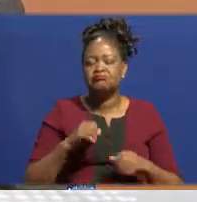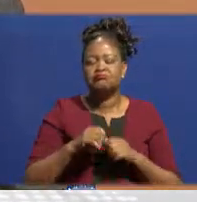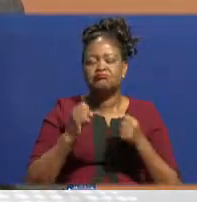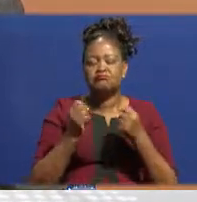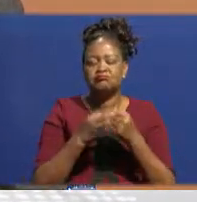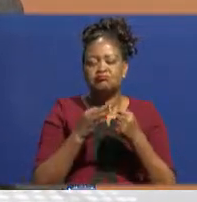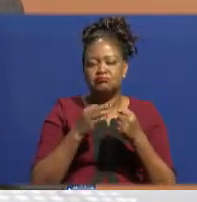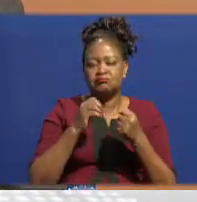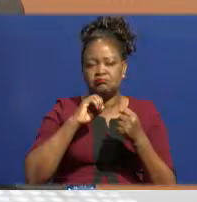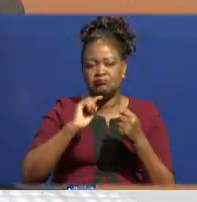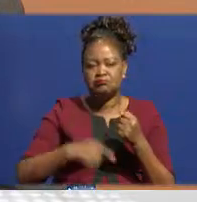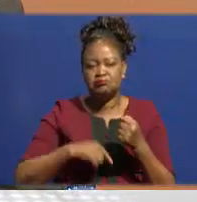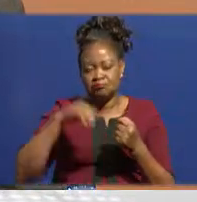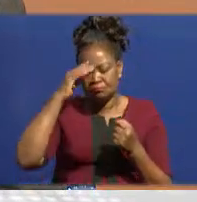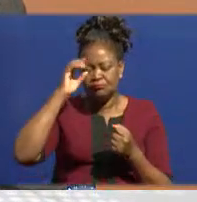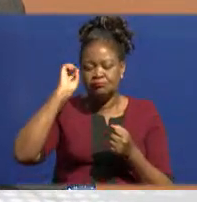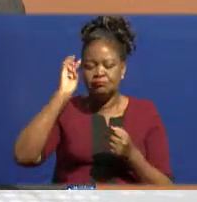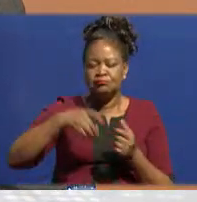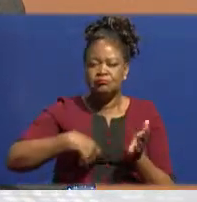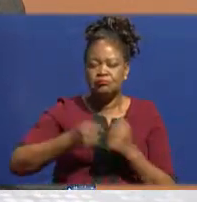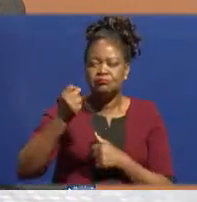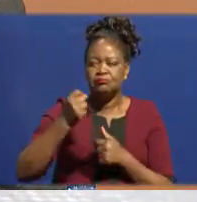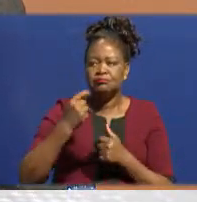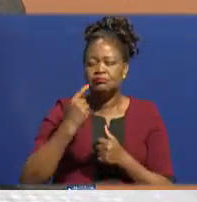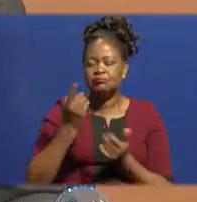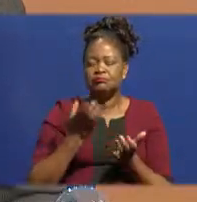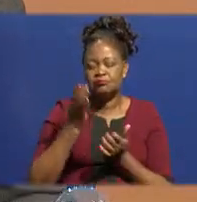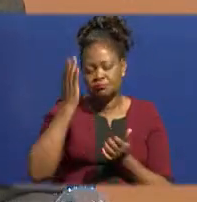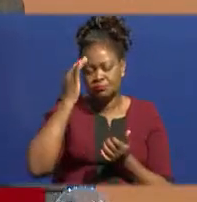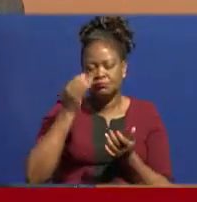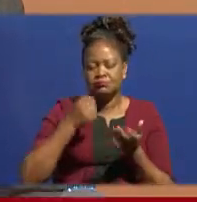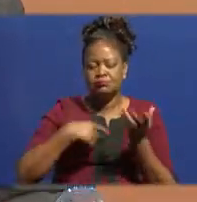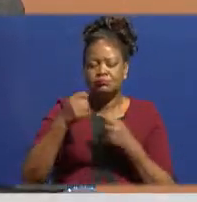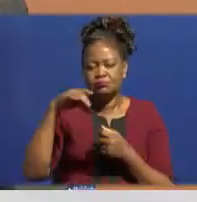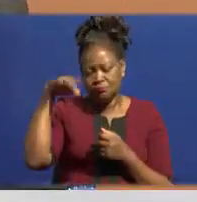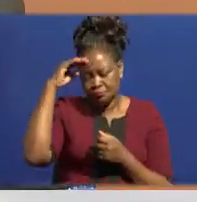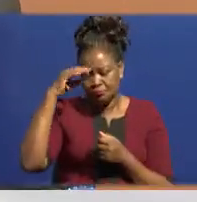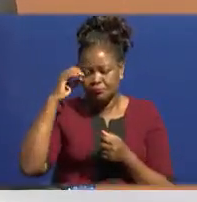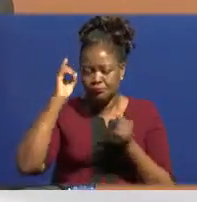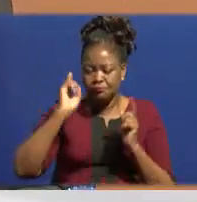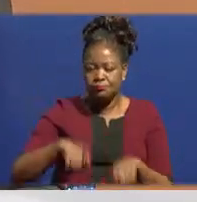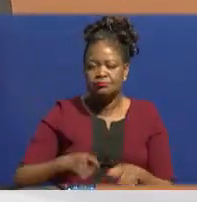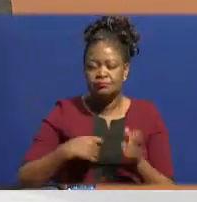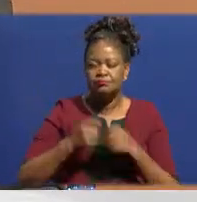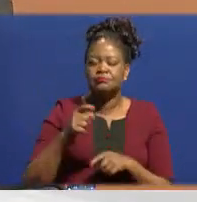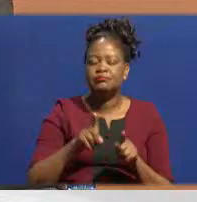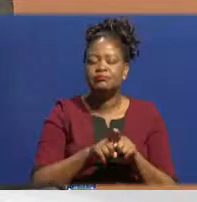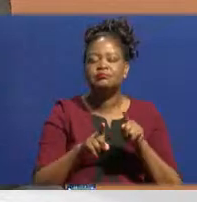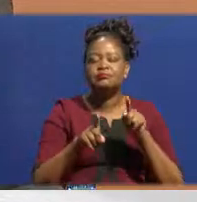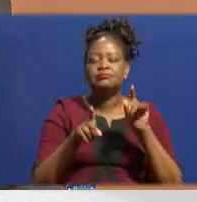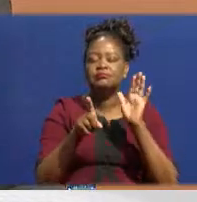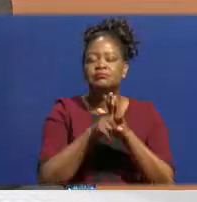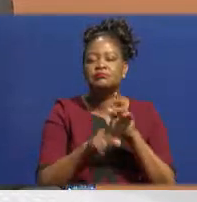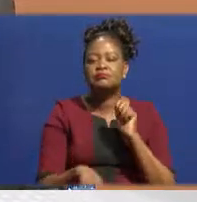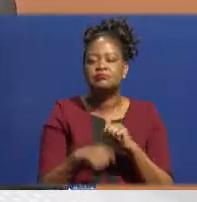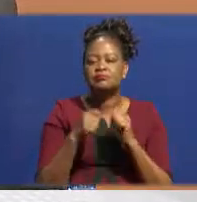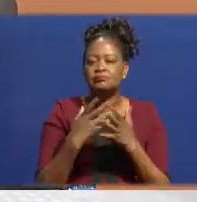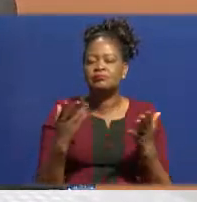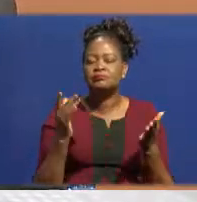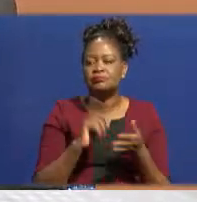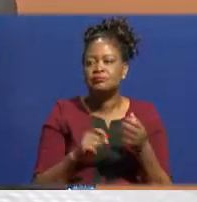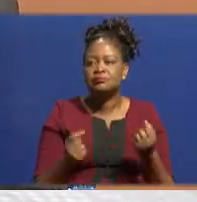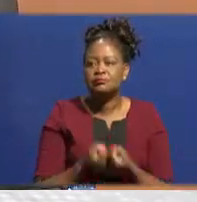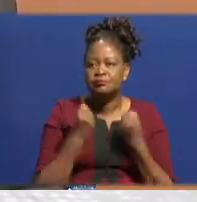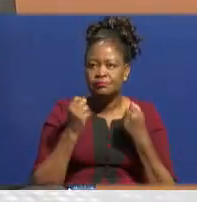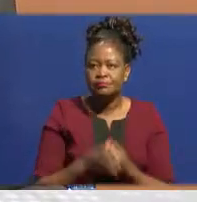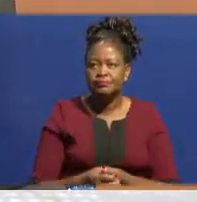have alcohol, they have it, they will sell it. The only business they know is to sell alcohol. So they will sell it as an illegal product. What happens